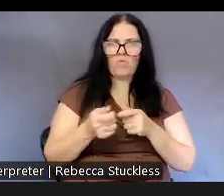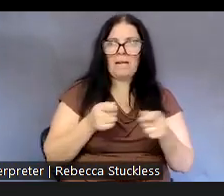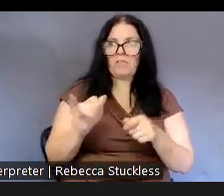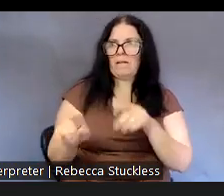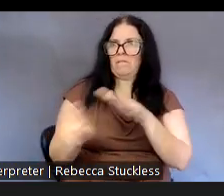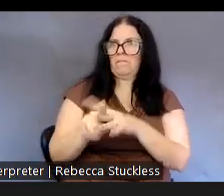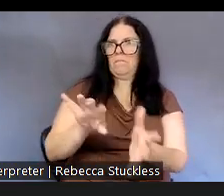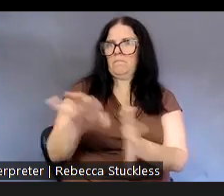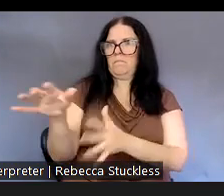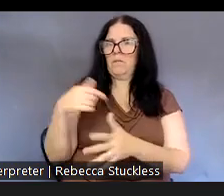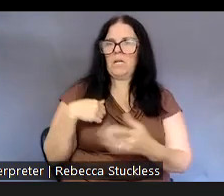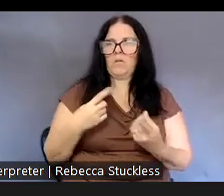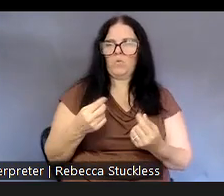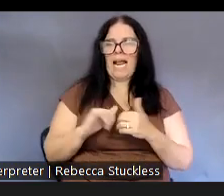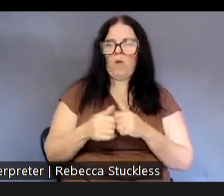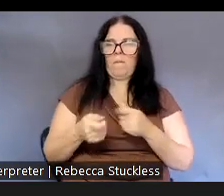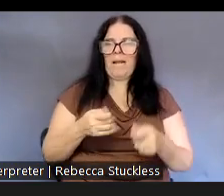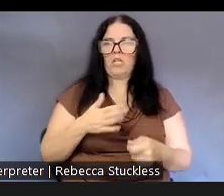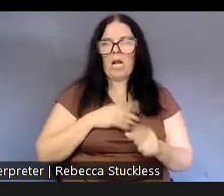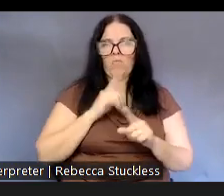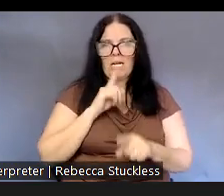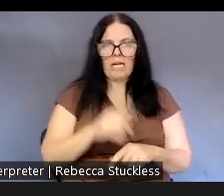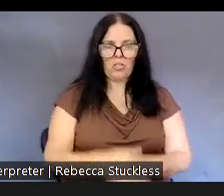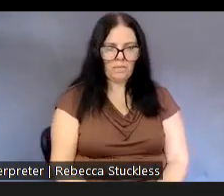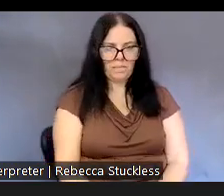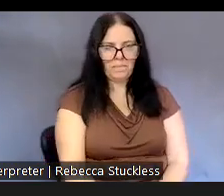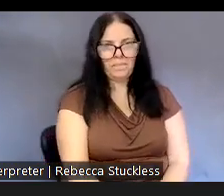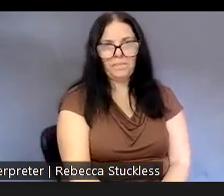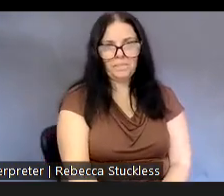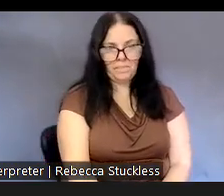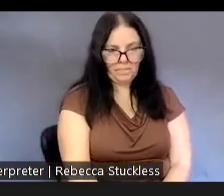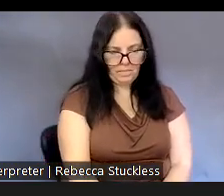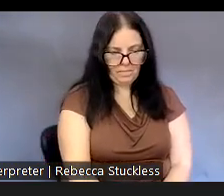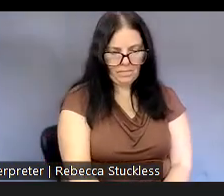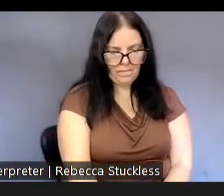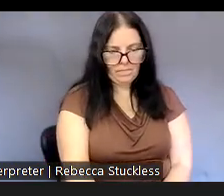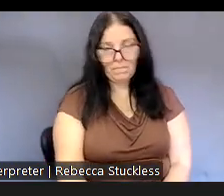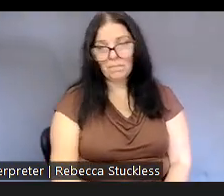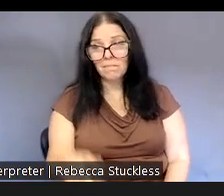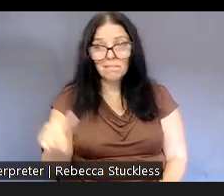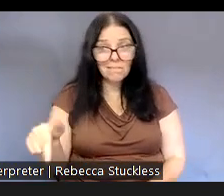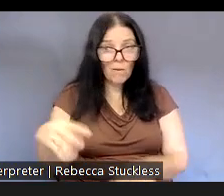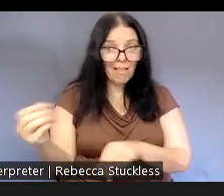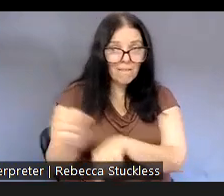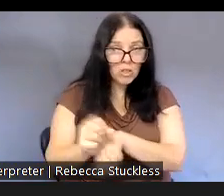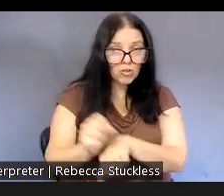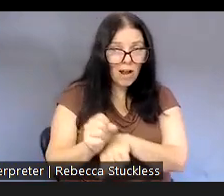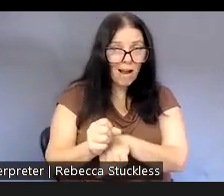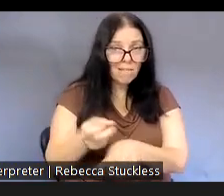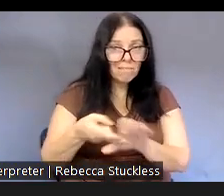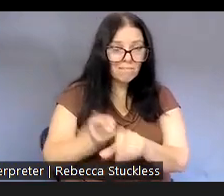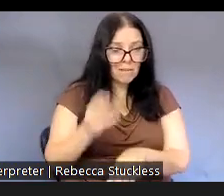and reactions generally. Gosh, you've walked off of a few jobs because you got stressed or